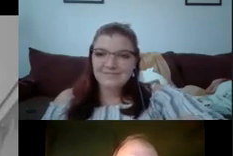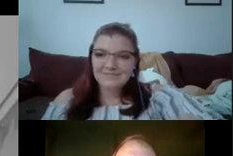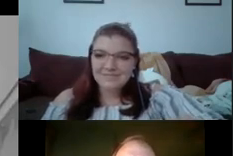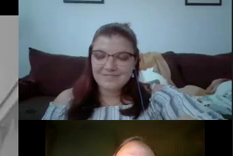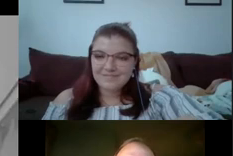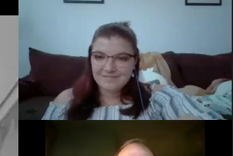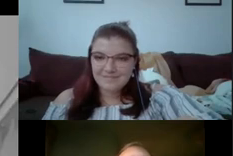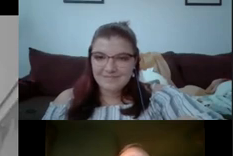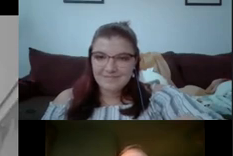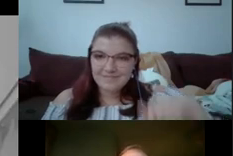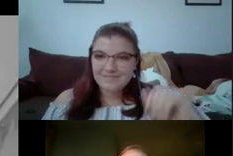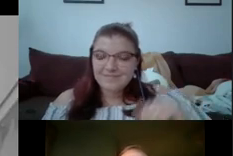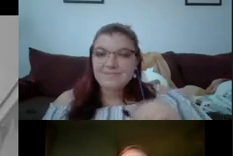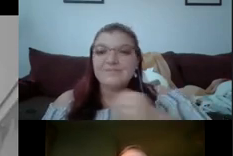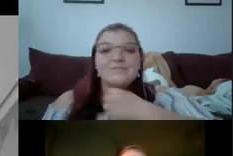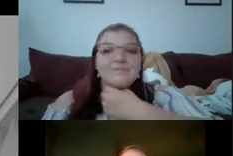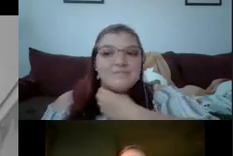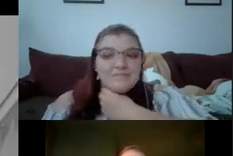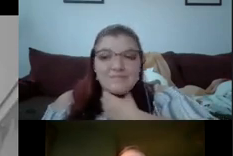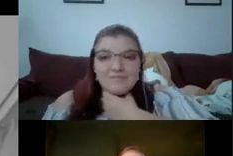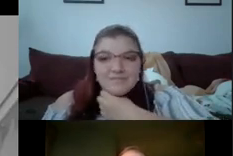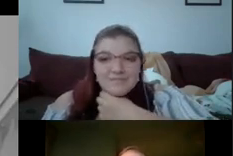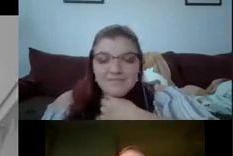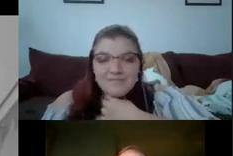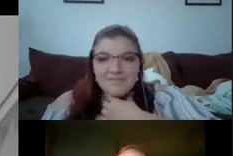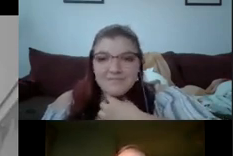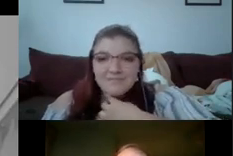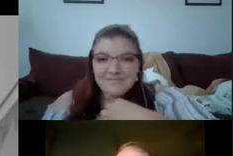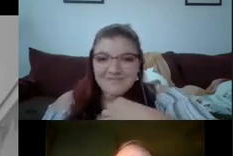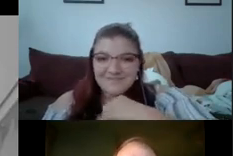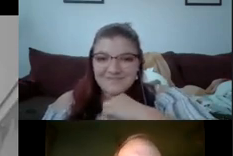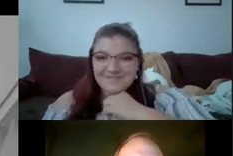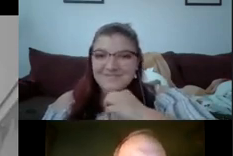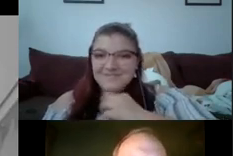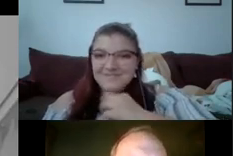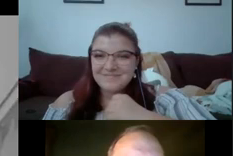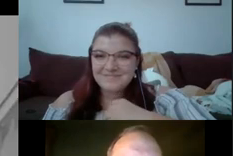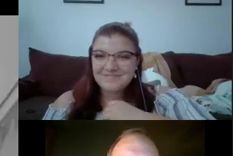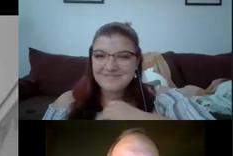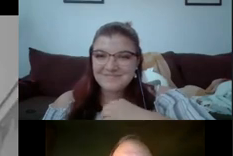He looks up, and this look of horror is on his face. He said, oh my God, this is pressure.